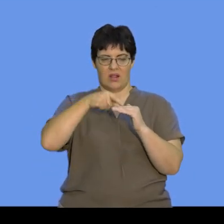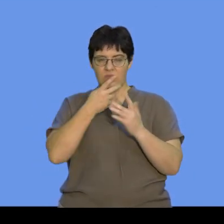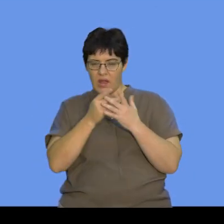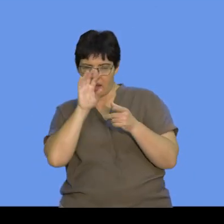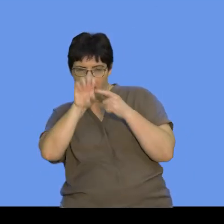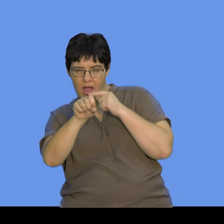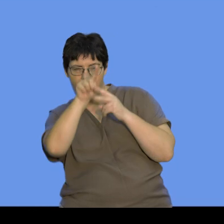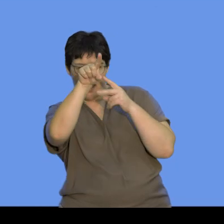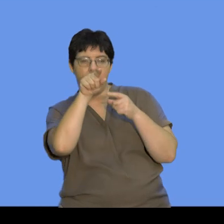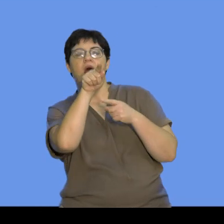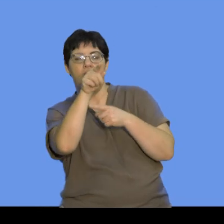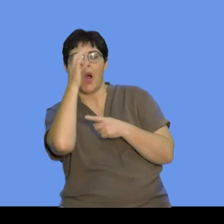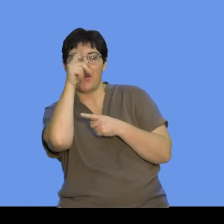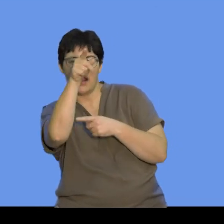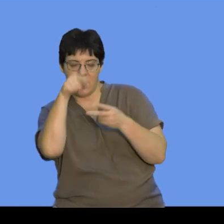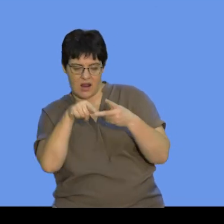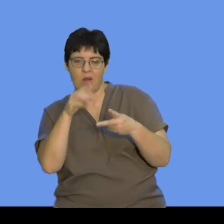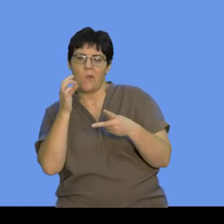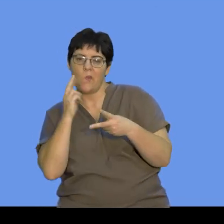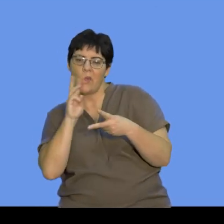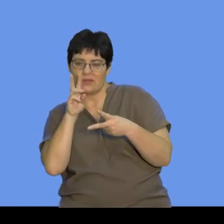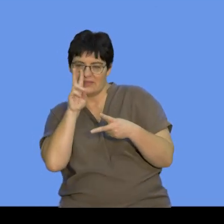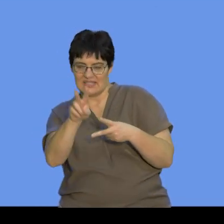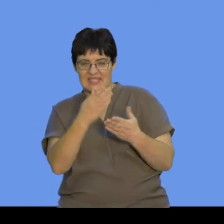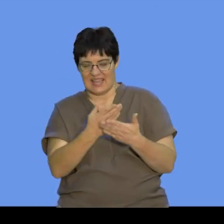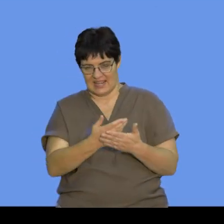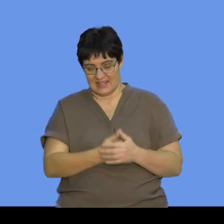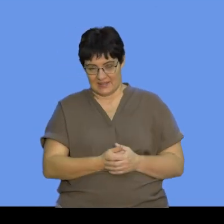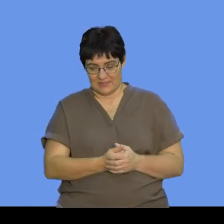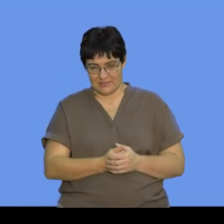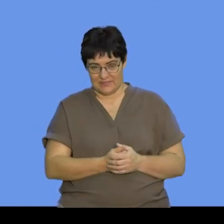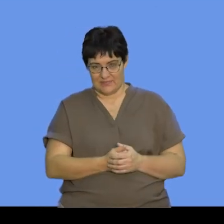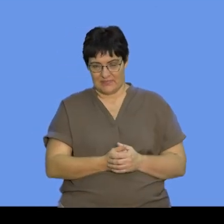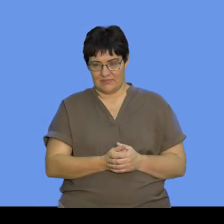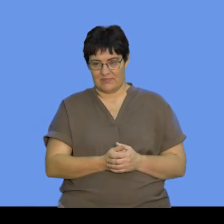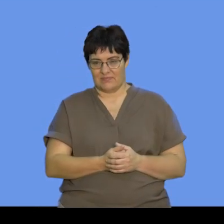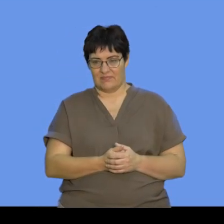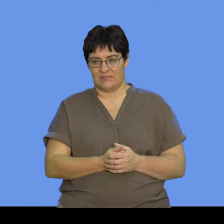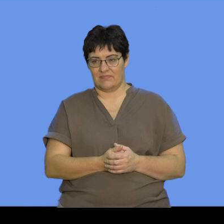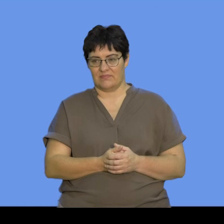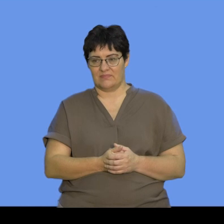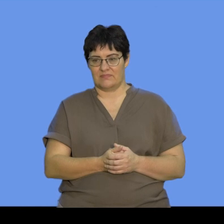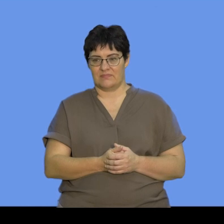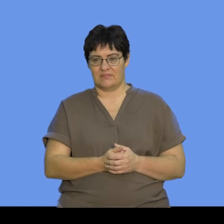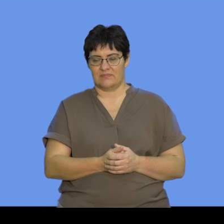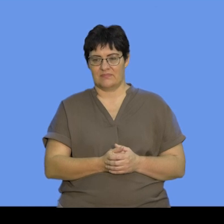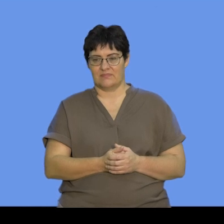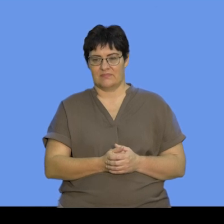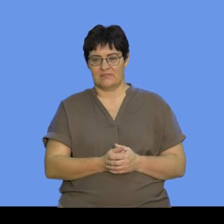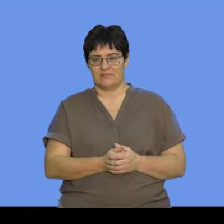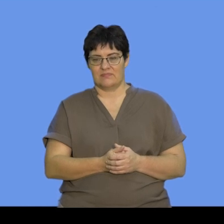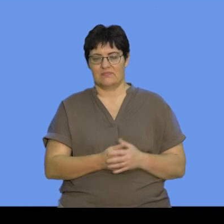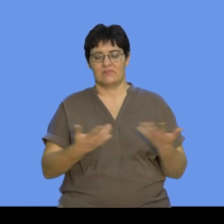distinguish between these two components that make up that mixture, right? Okay. So